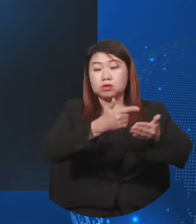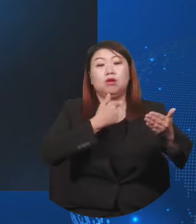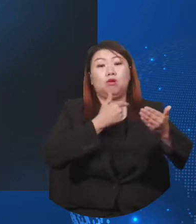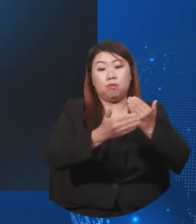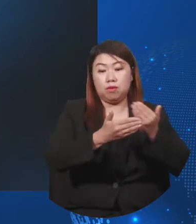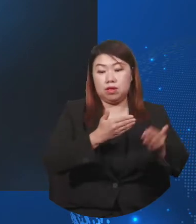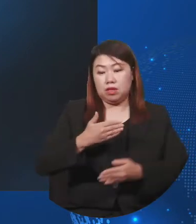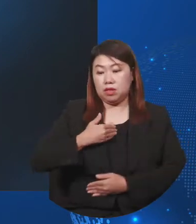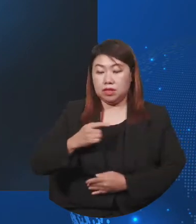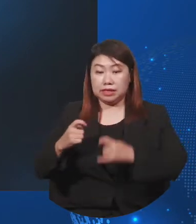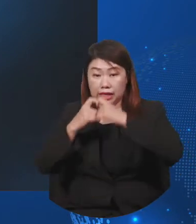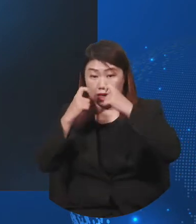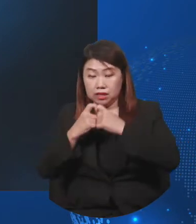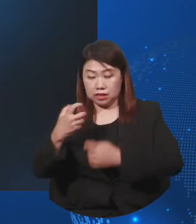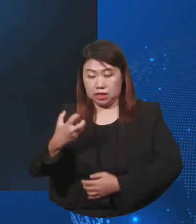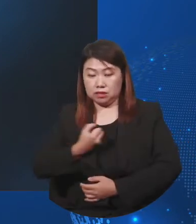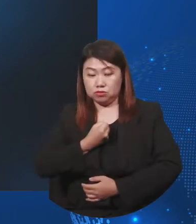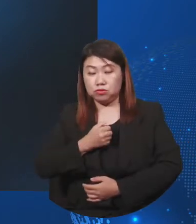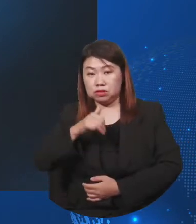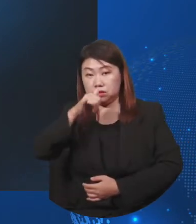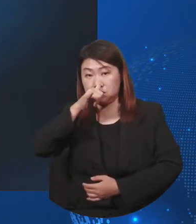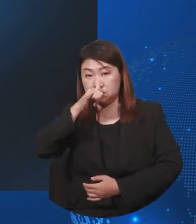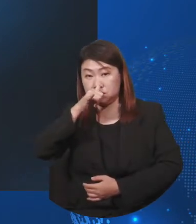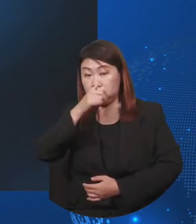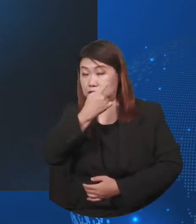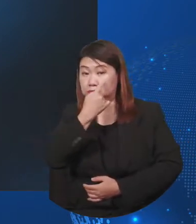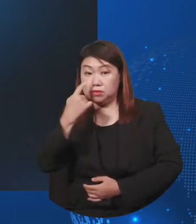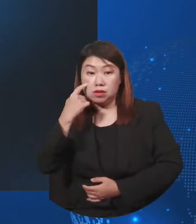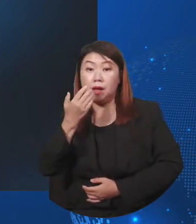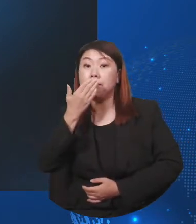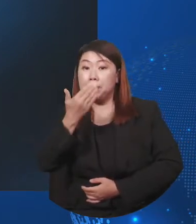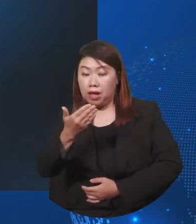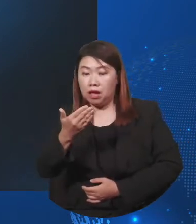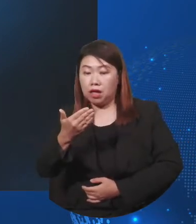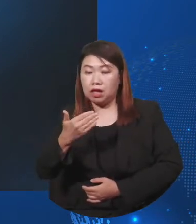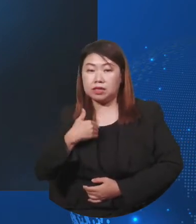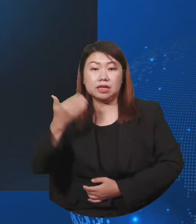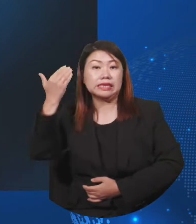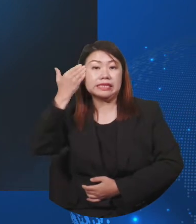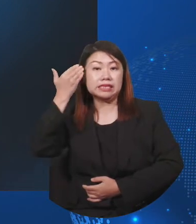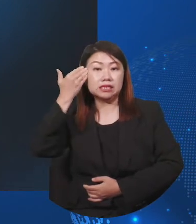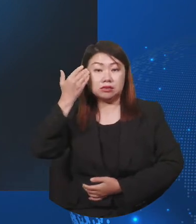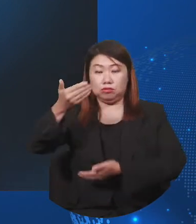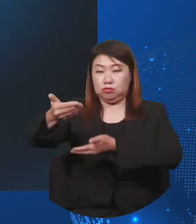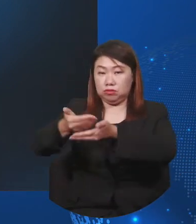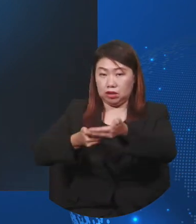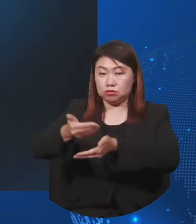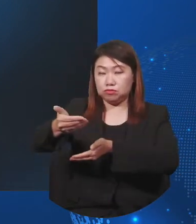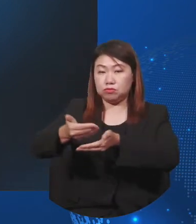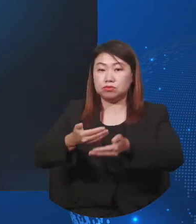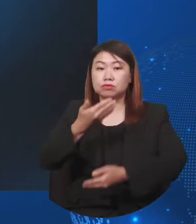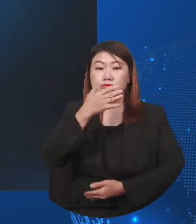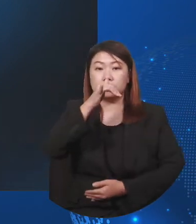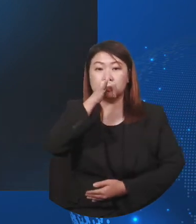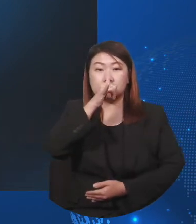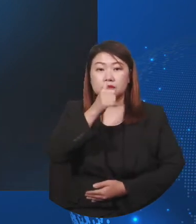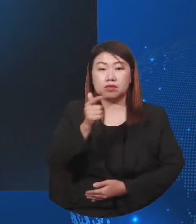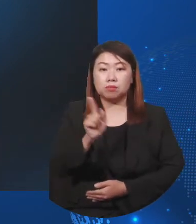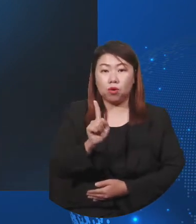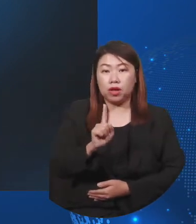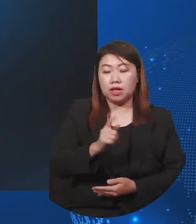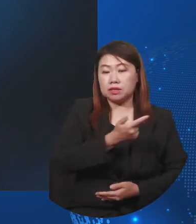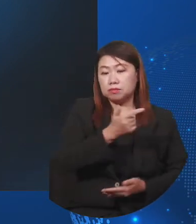learning, co-creation, knowledge-based cooperation can really bring transformative capacity and lasting